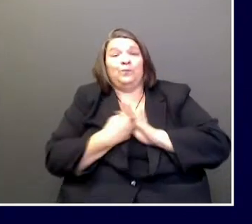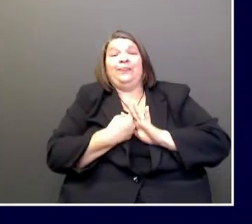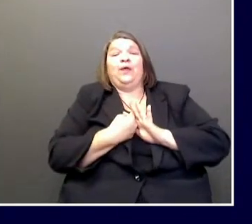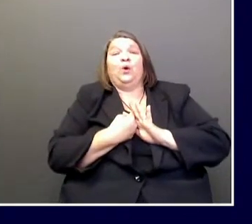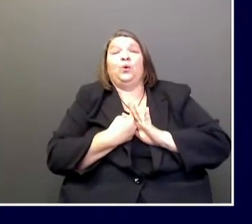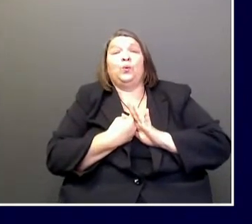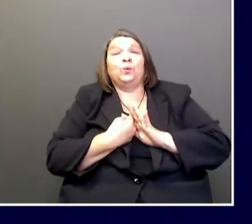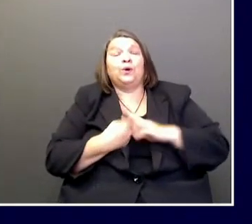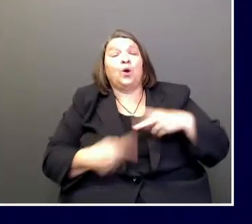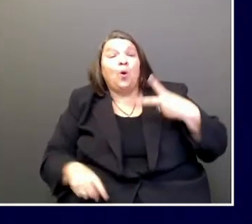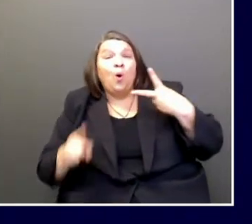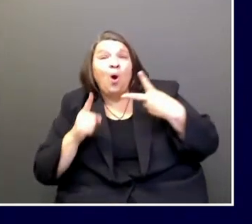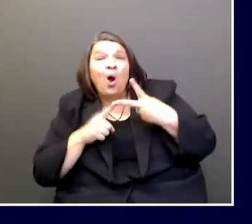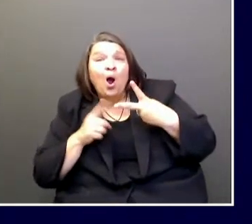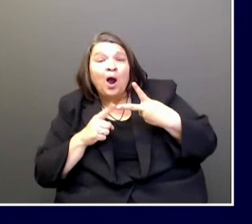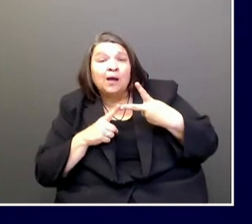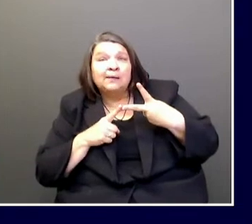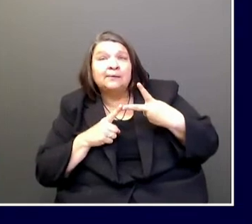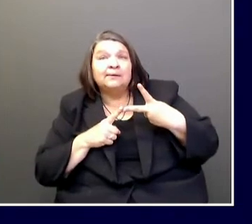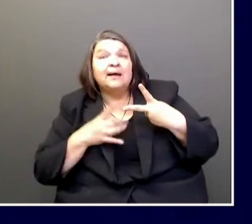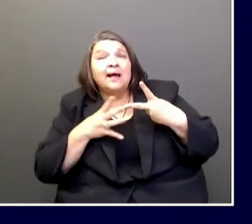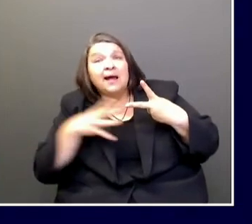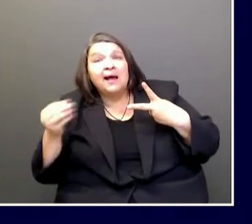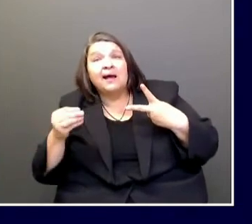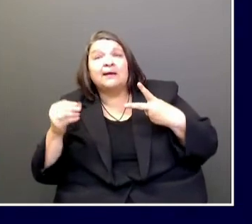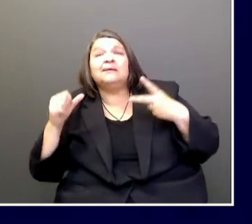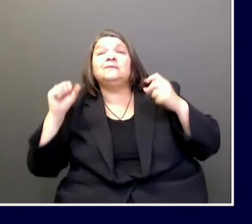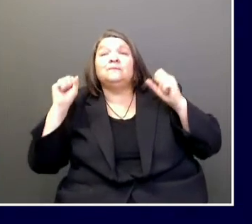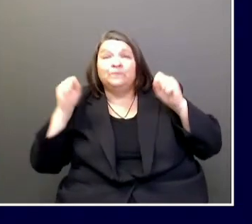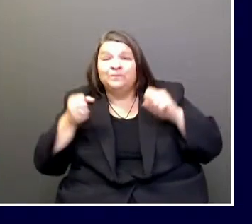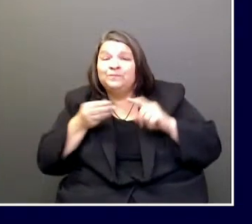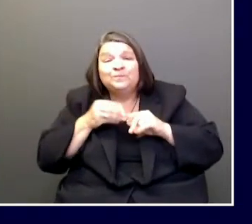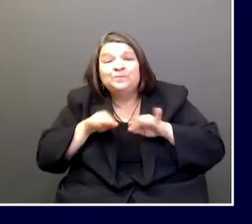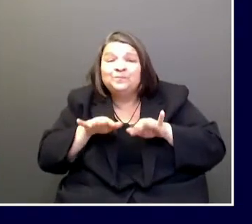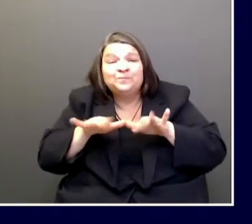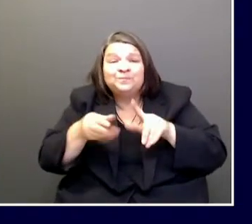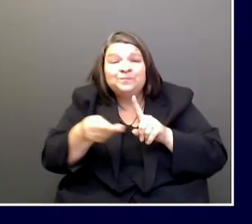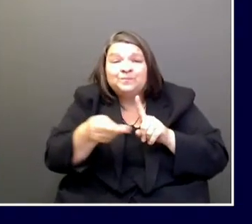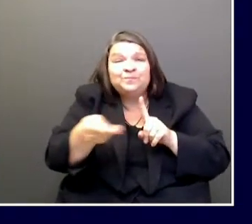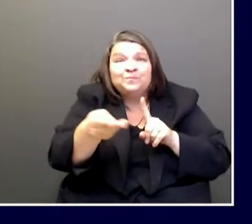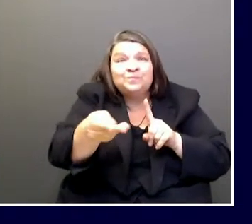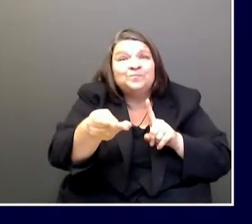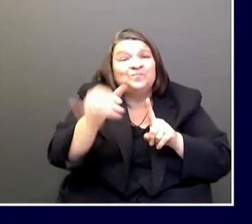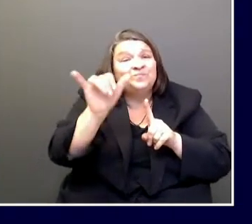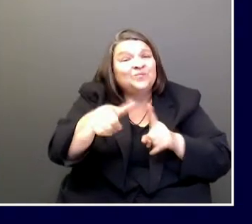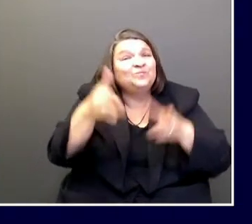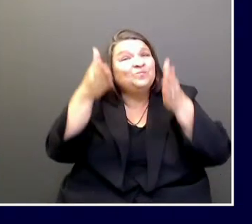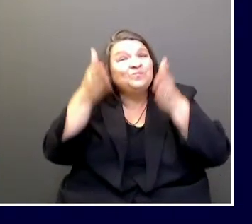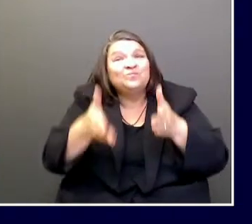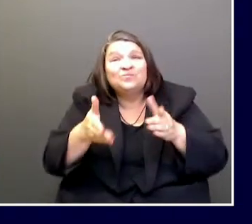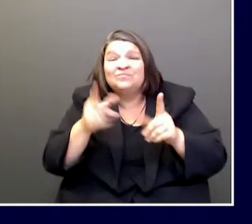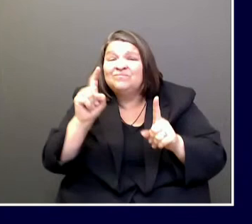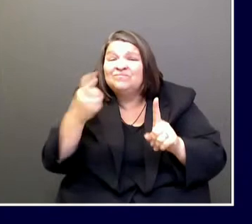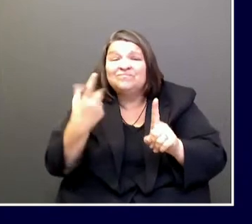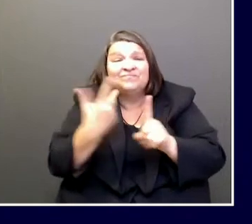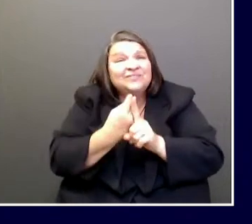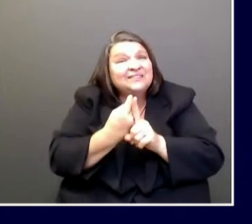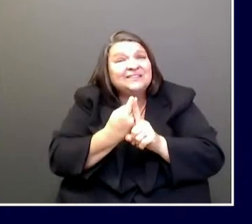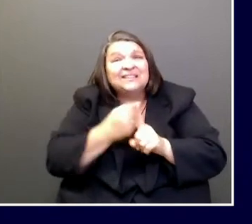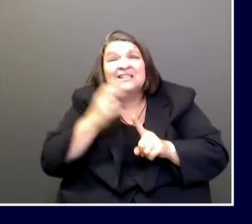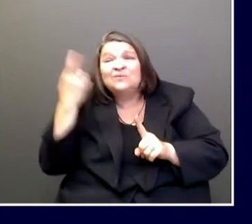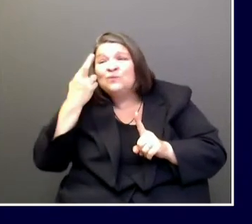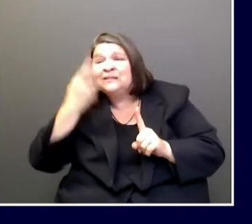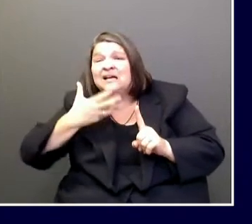the virus who might not yet be able to be fully vaccinated. That's why the US CDC has altered